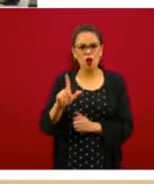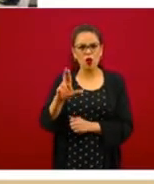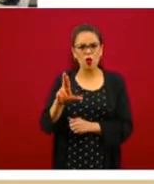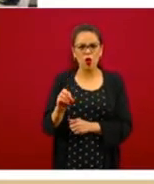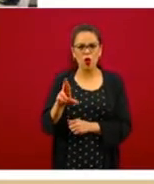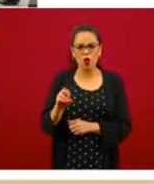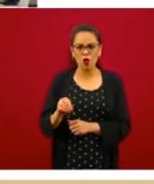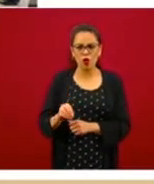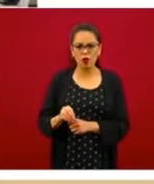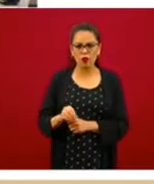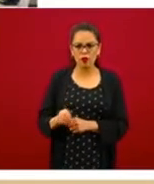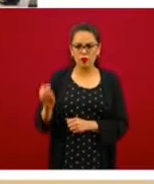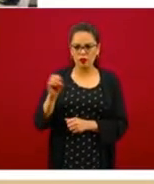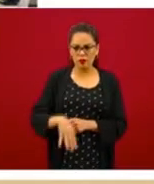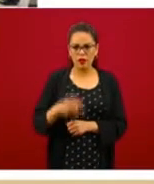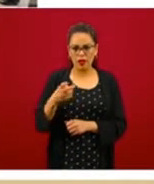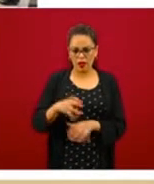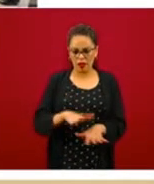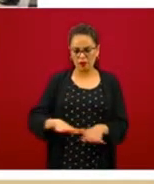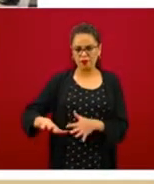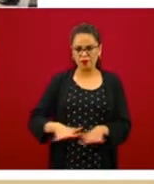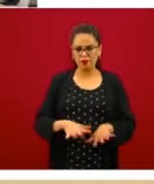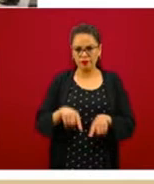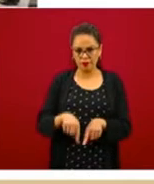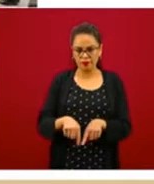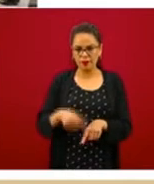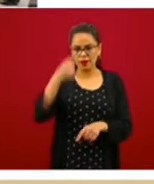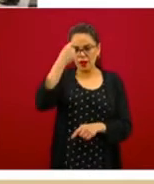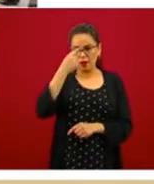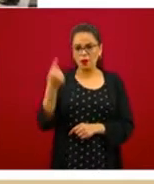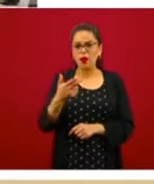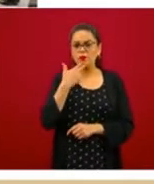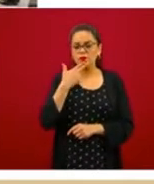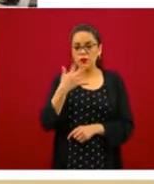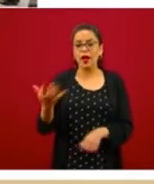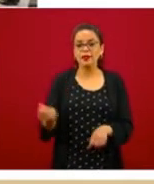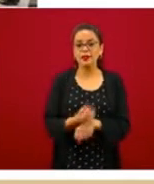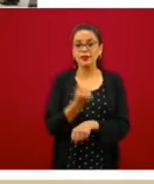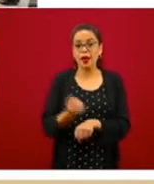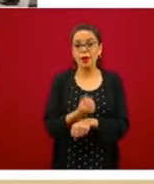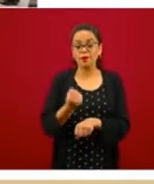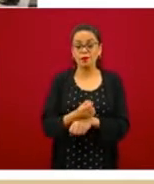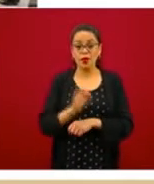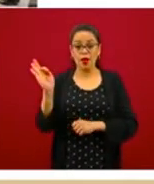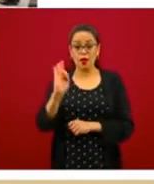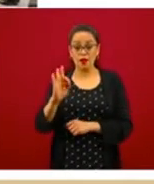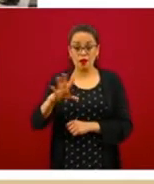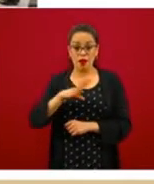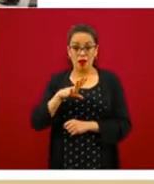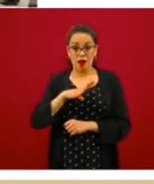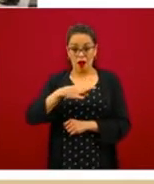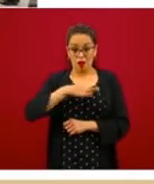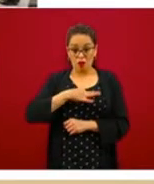All Gatel they puede decir are cómo se hace esta carpets solución, with pero que es para que unos chlorine and zapatos que puedan water, and tener they are used estar so